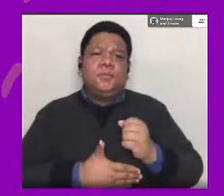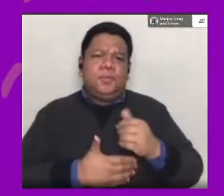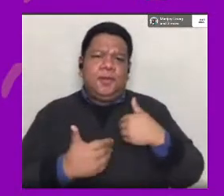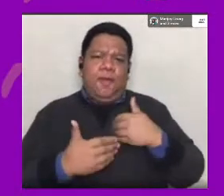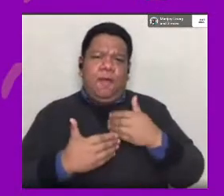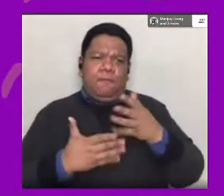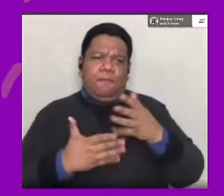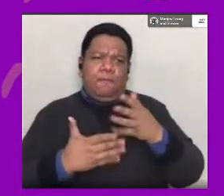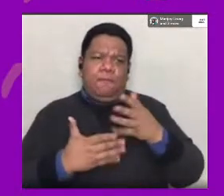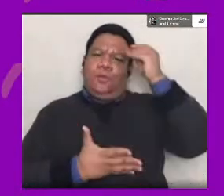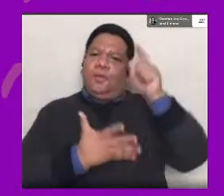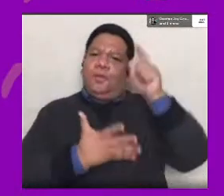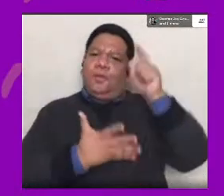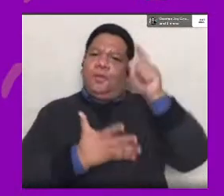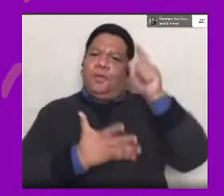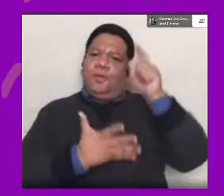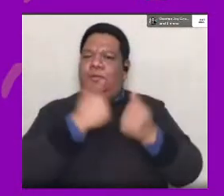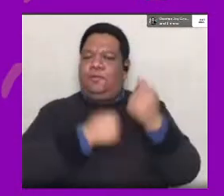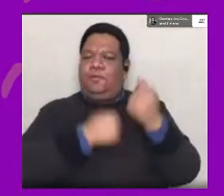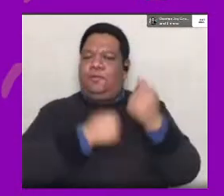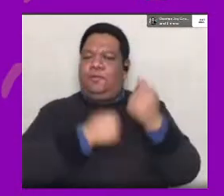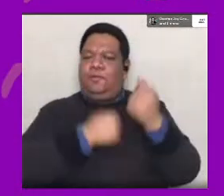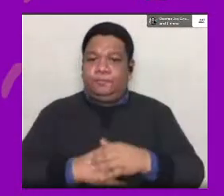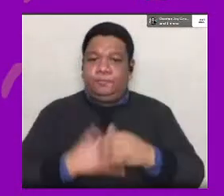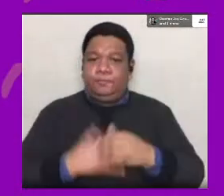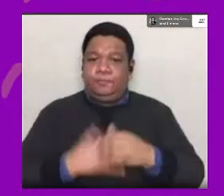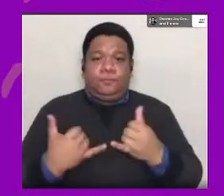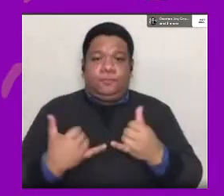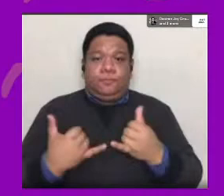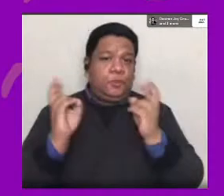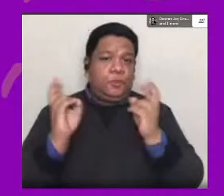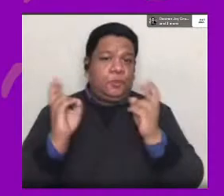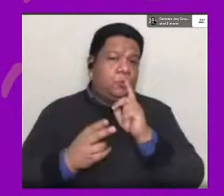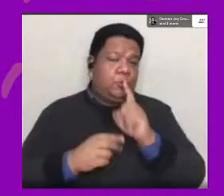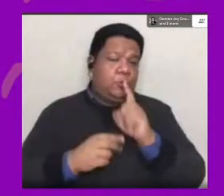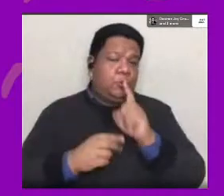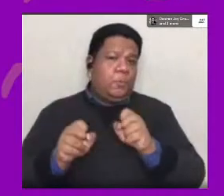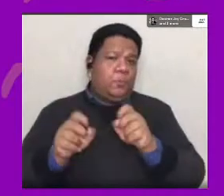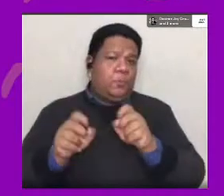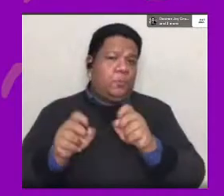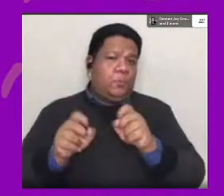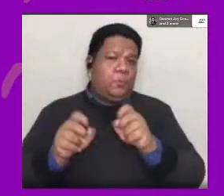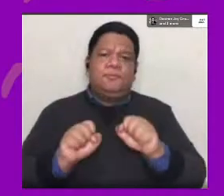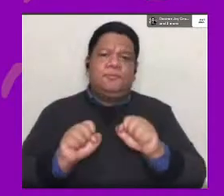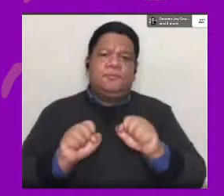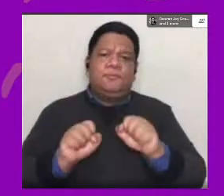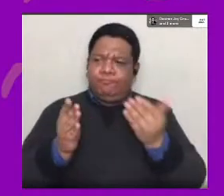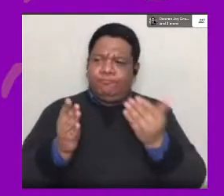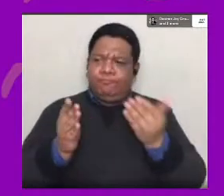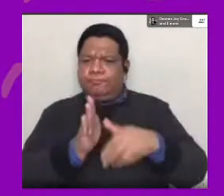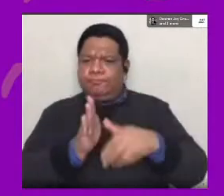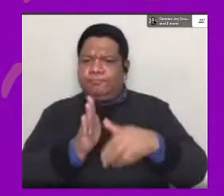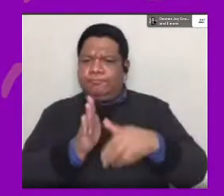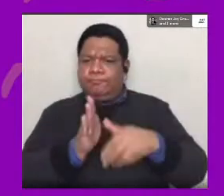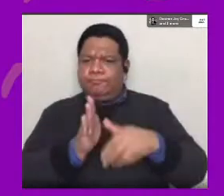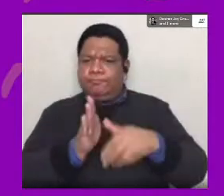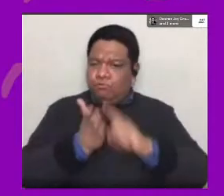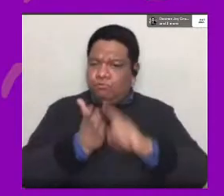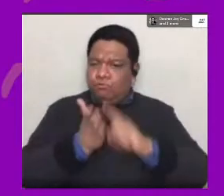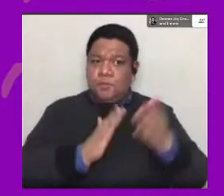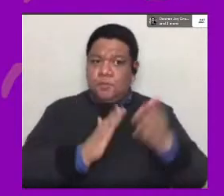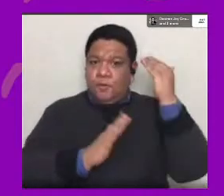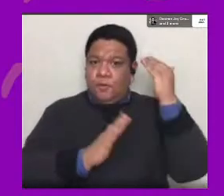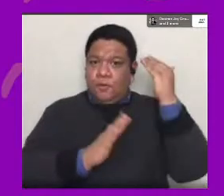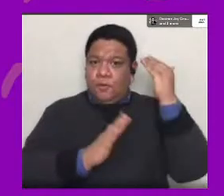year. This webinar is an opportunity to reiterate and revisit our previous recommendations